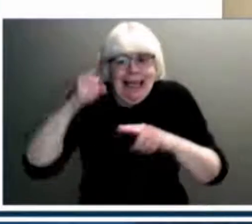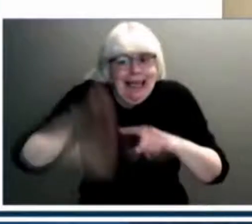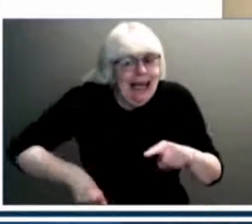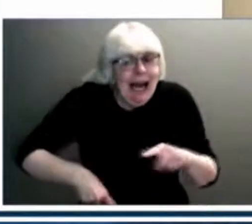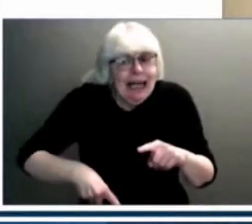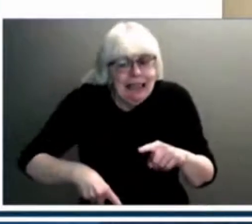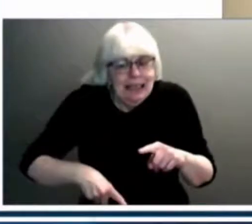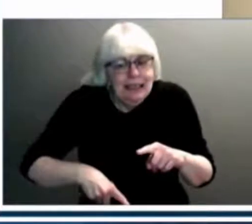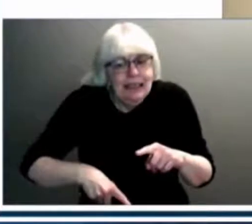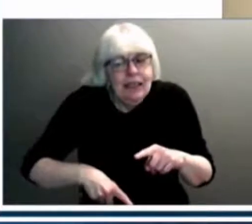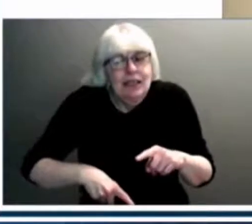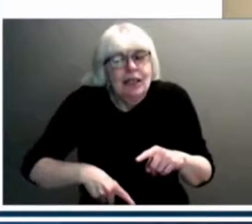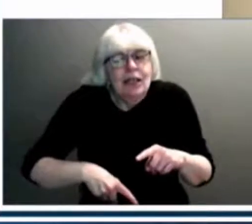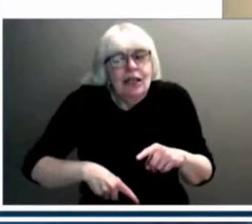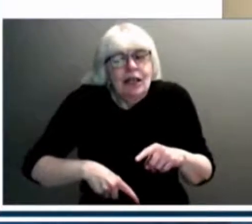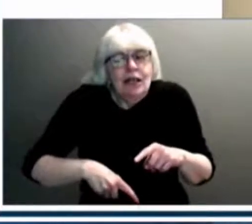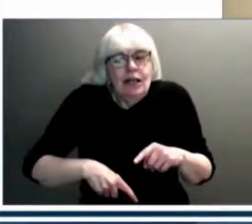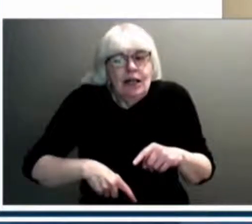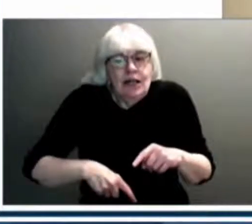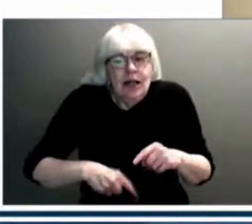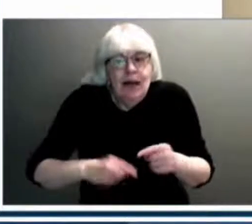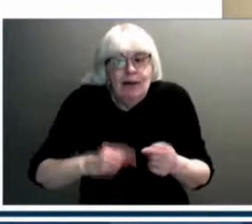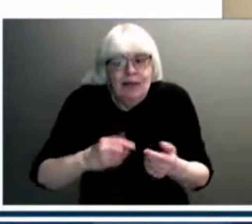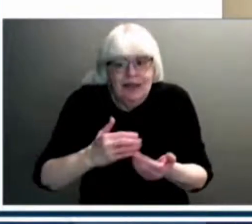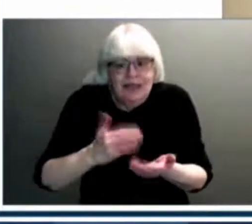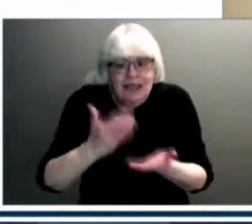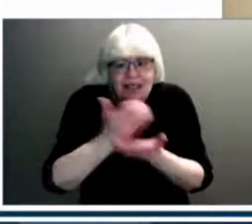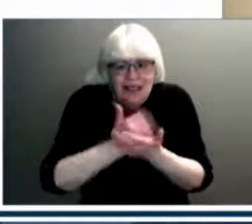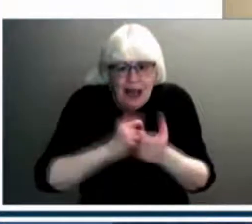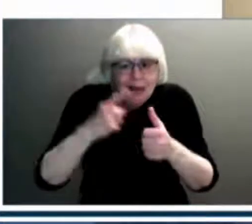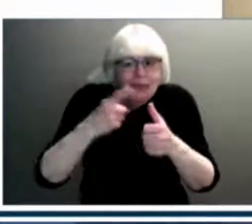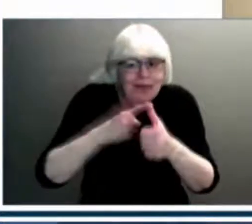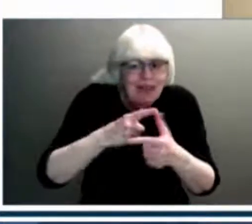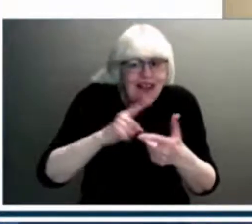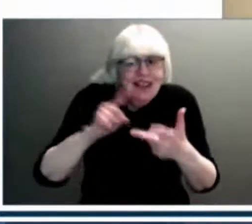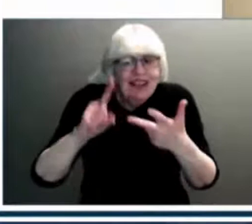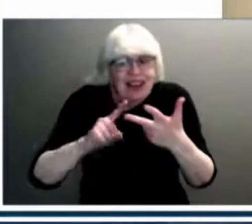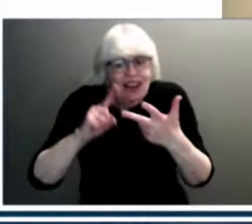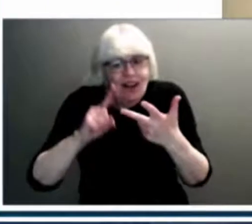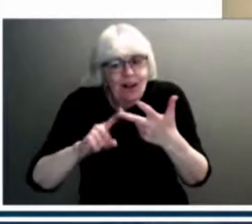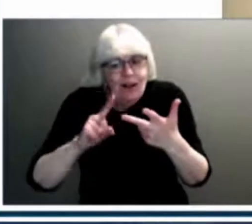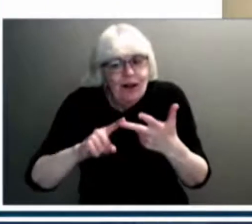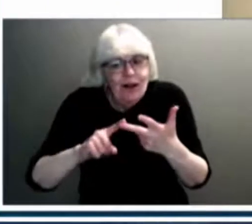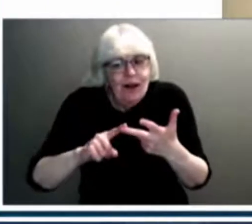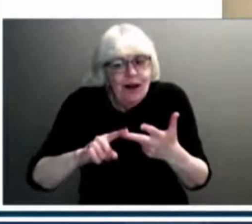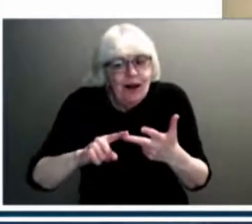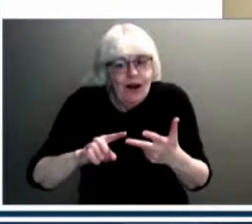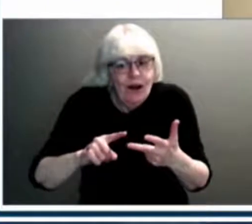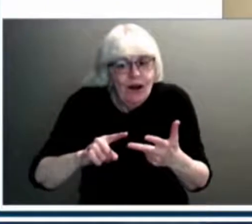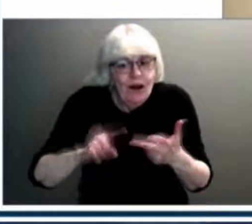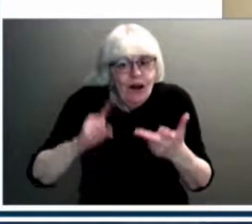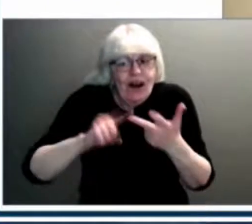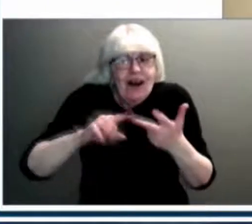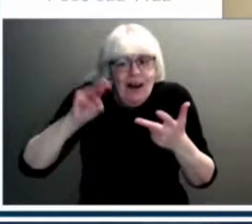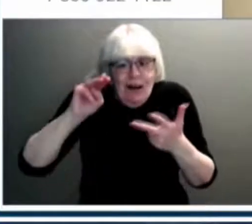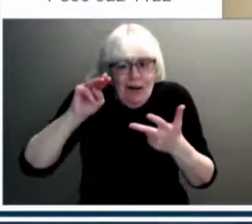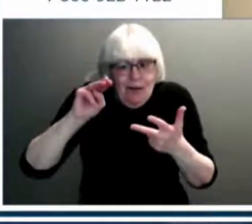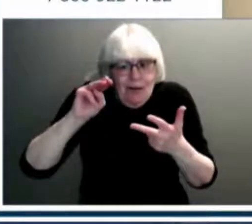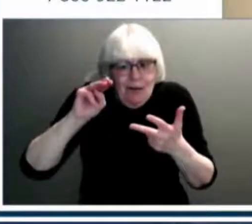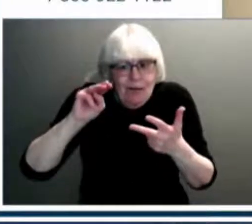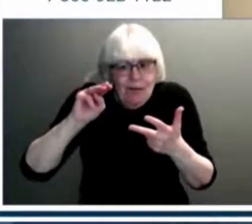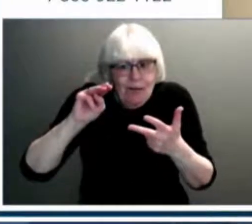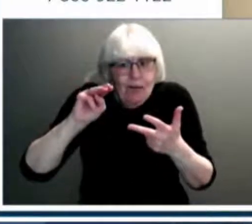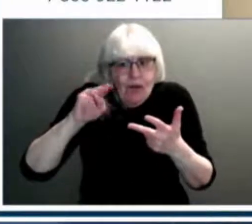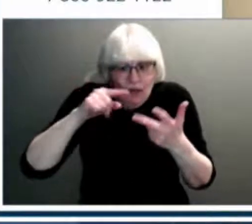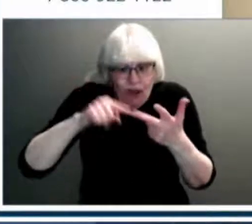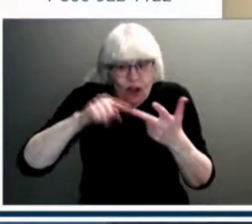a third dose in their primary series, and then in May and June be able to get their booster dose. There is no evidence